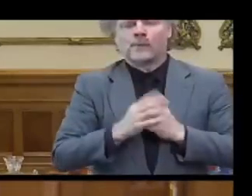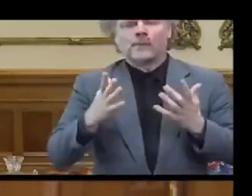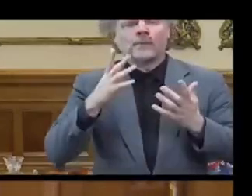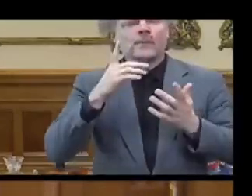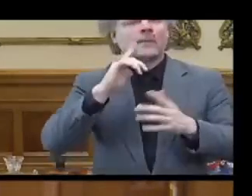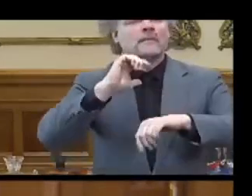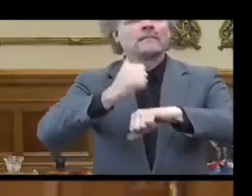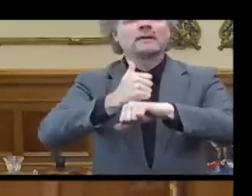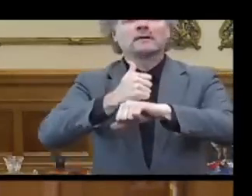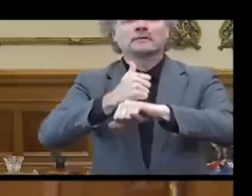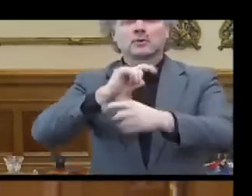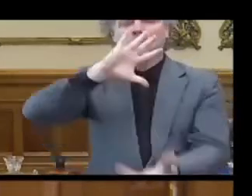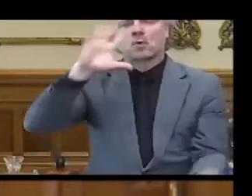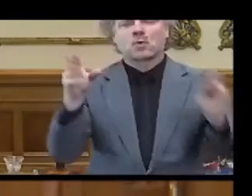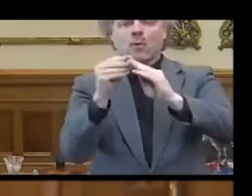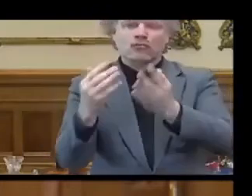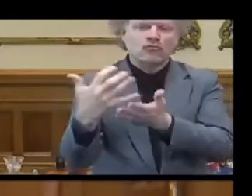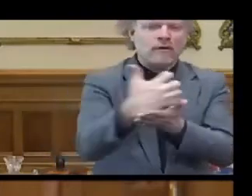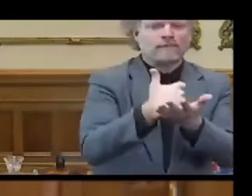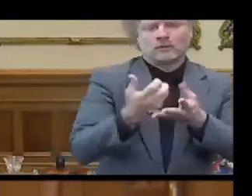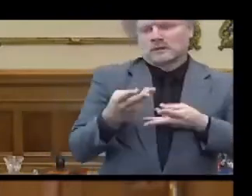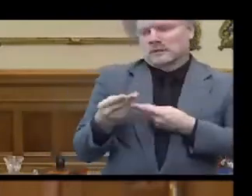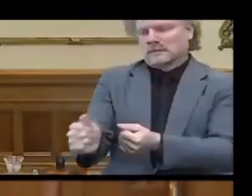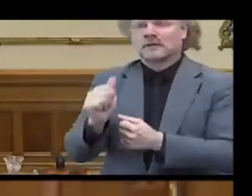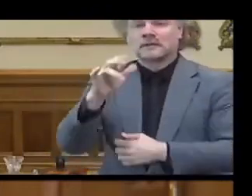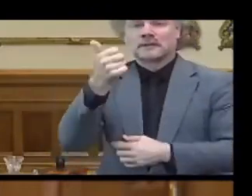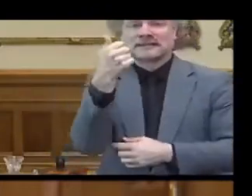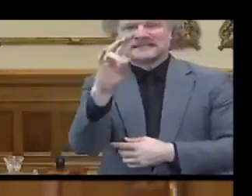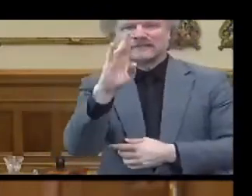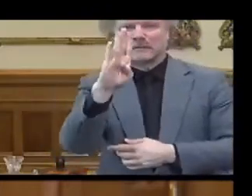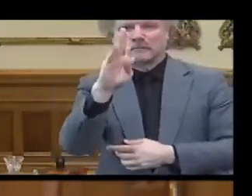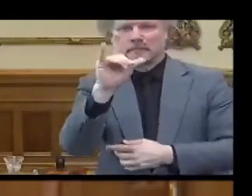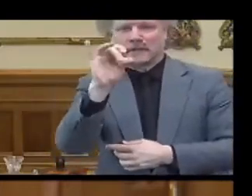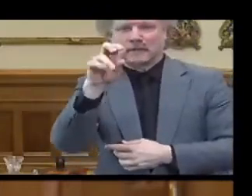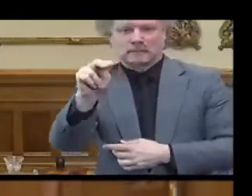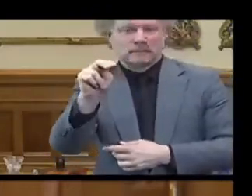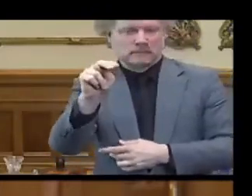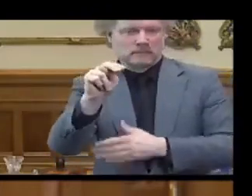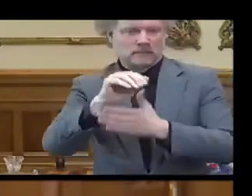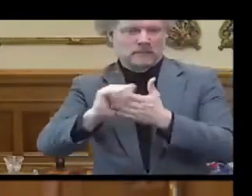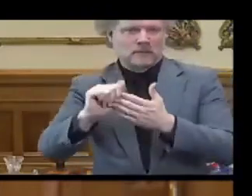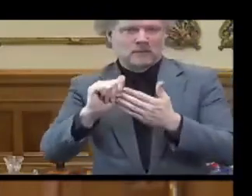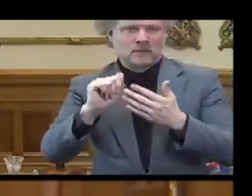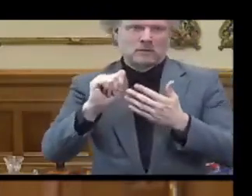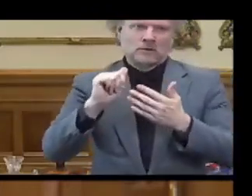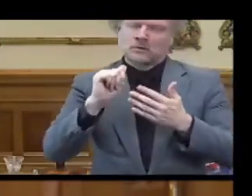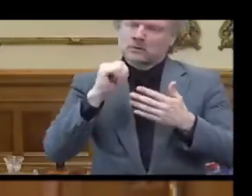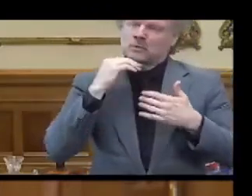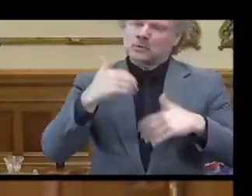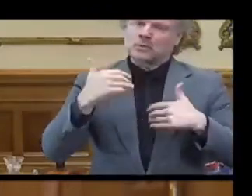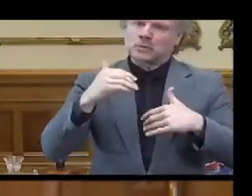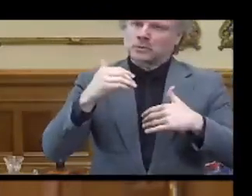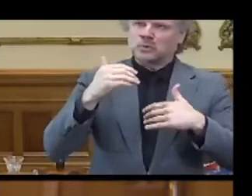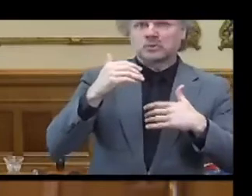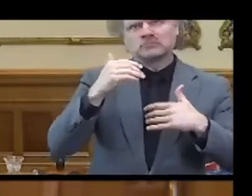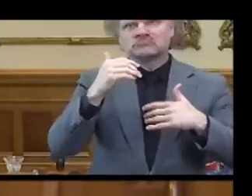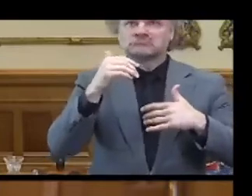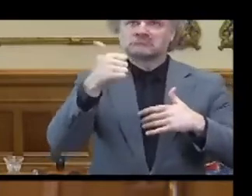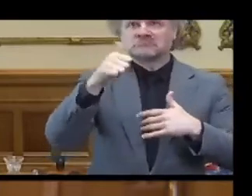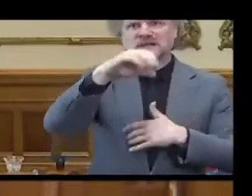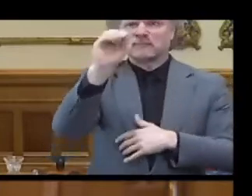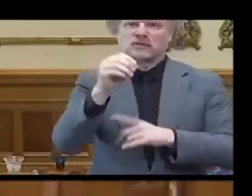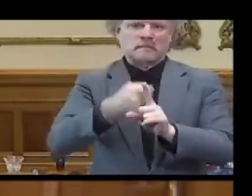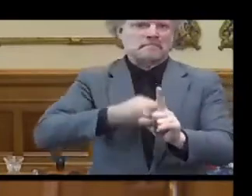total revenue and expenditures of $17 billion, that's a pretty sizable, 10%